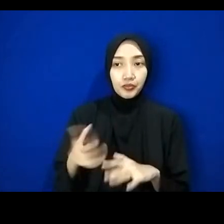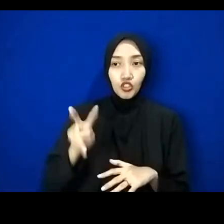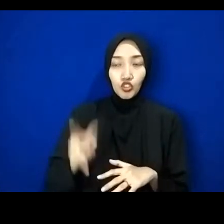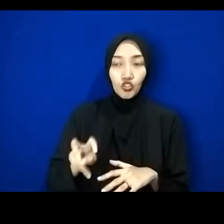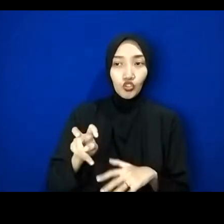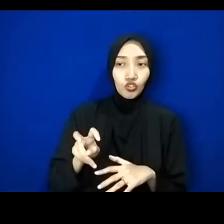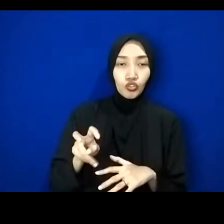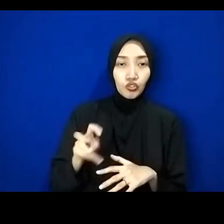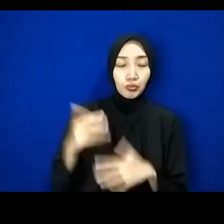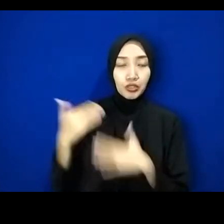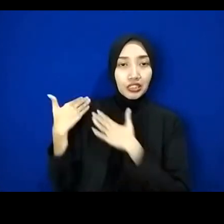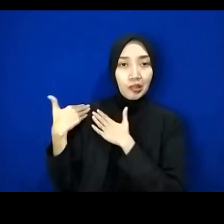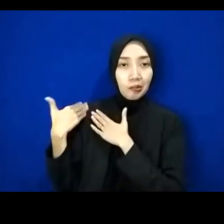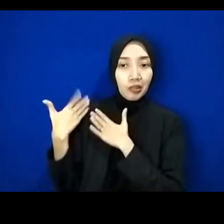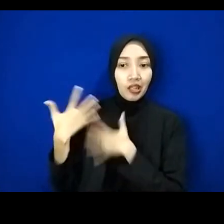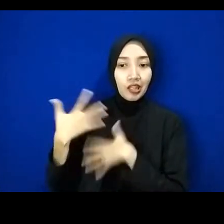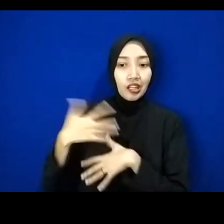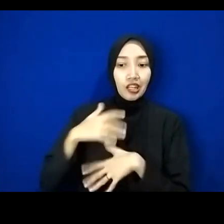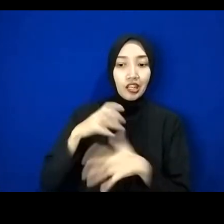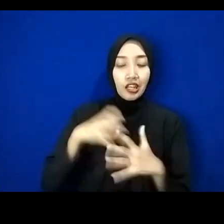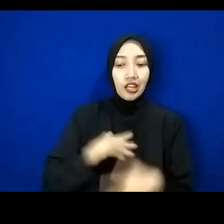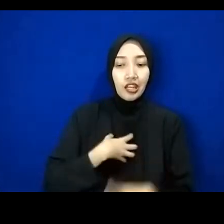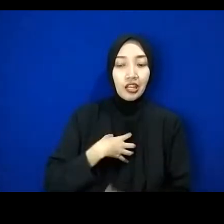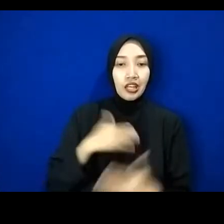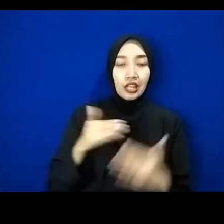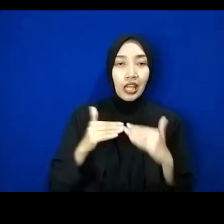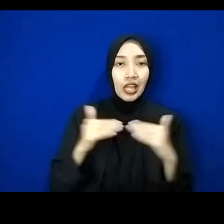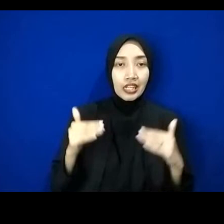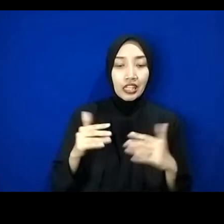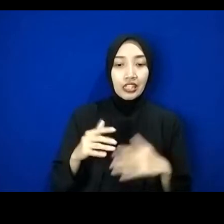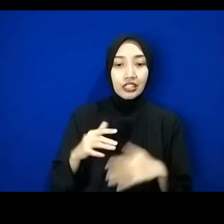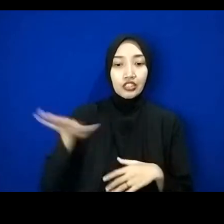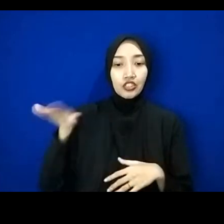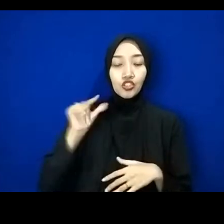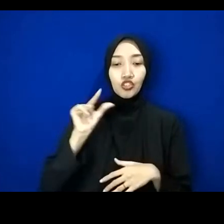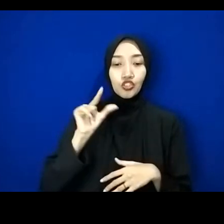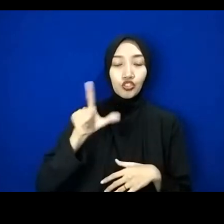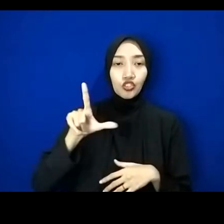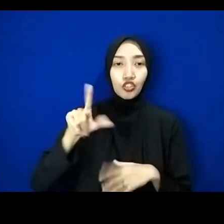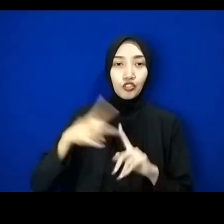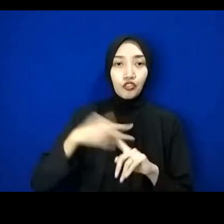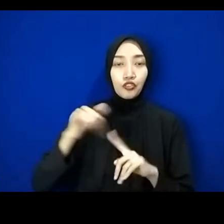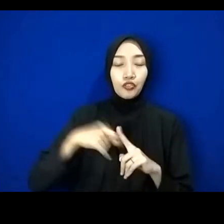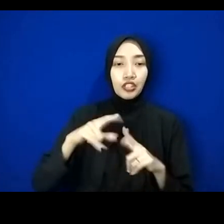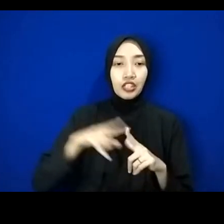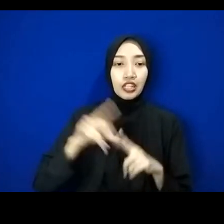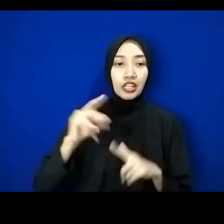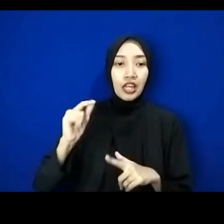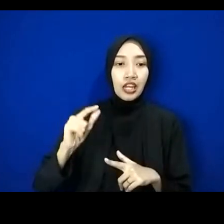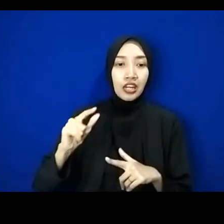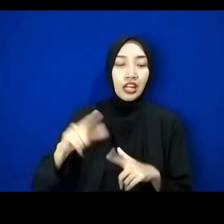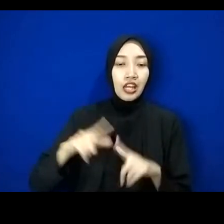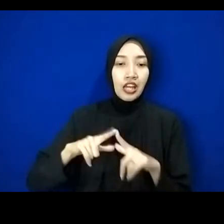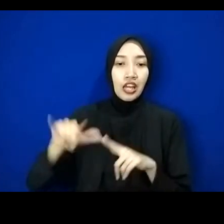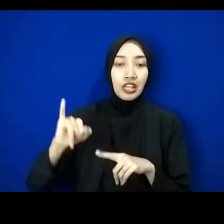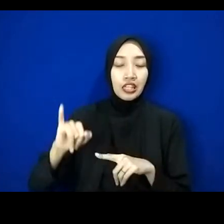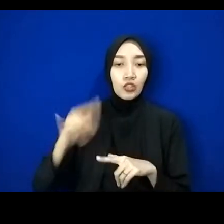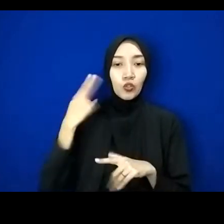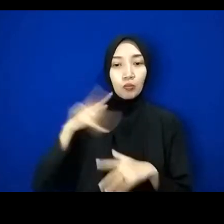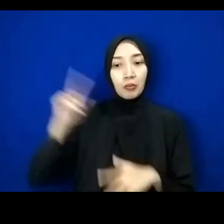Zulfikar Ali and Mary Jane. So what we can do now for the government that still applies the death